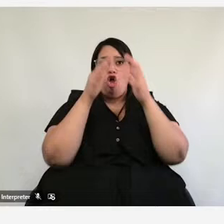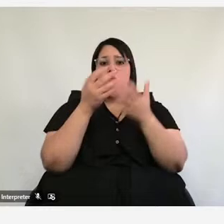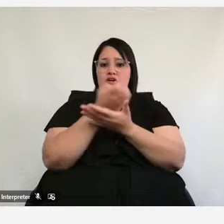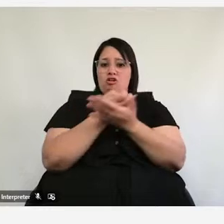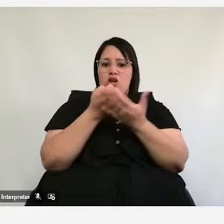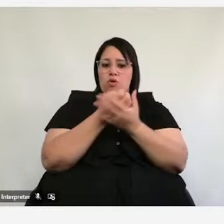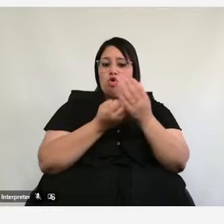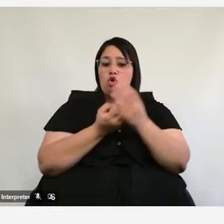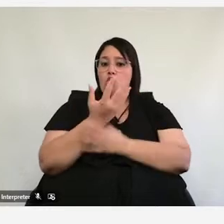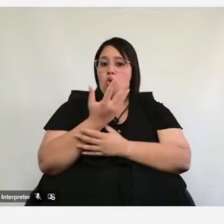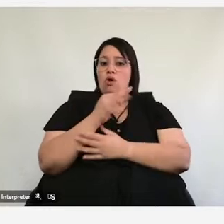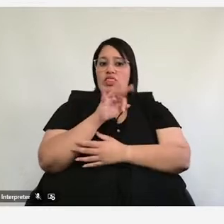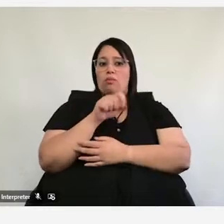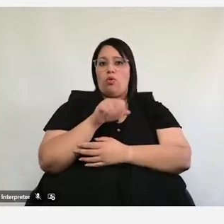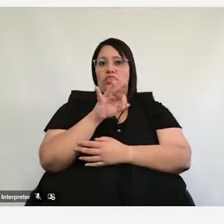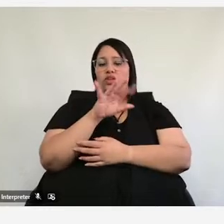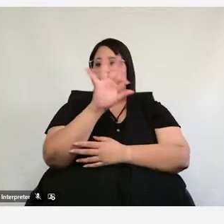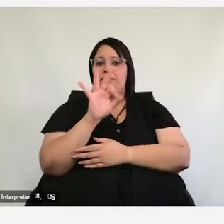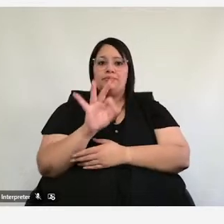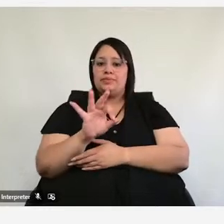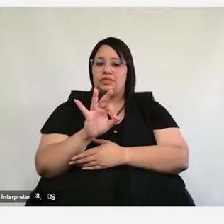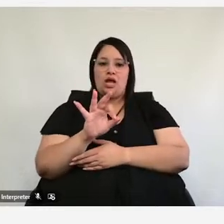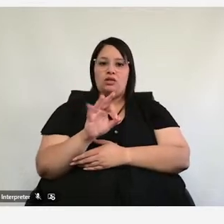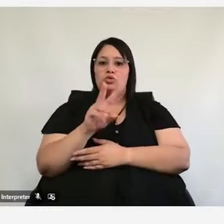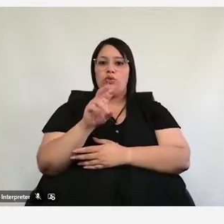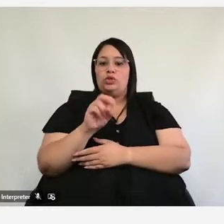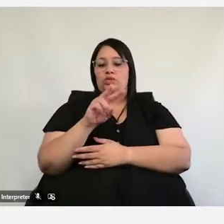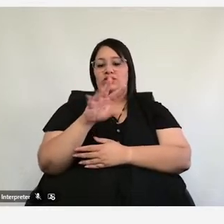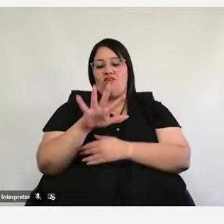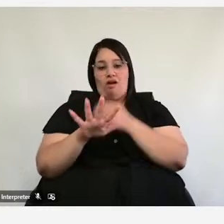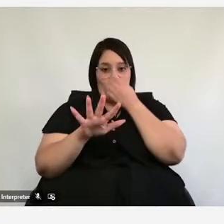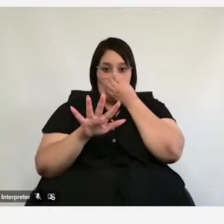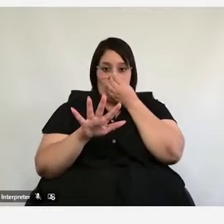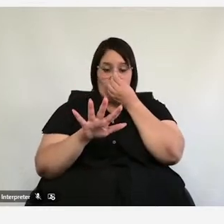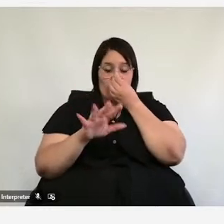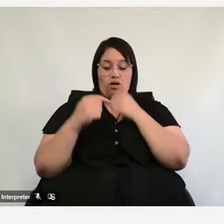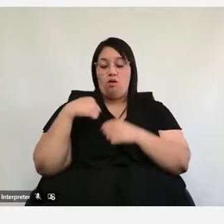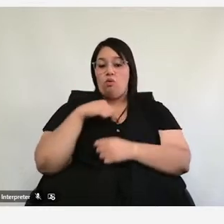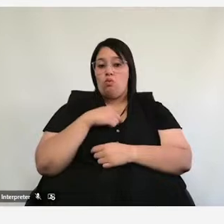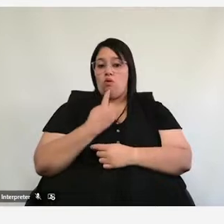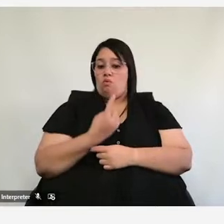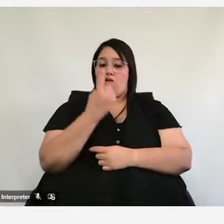by approximately 3.3% in 2025. We are